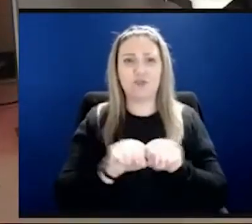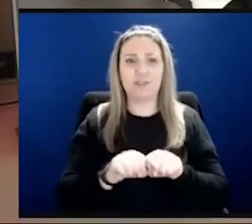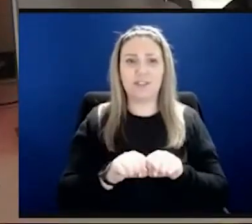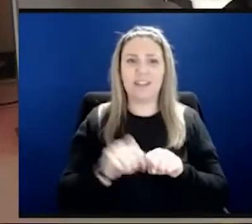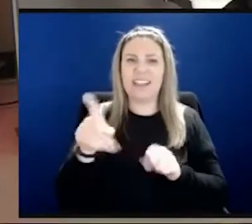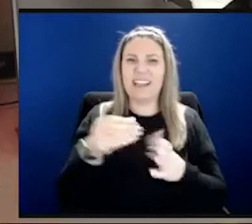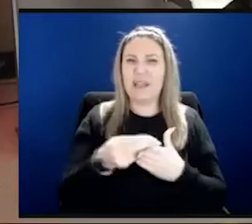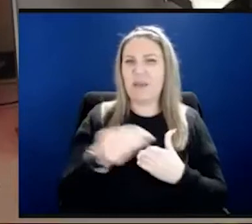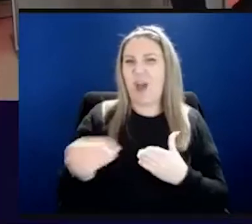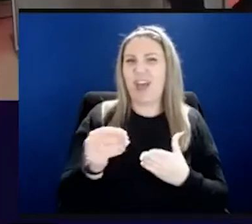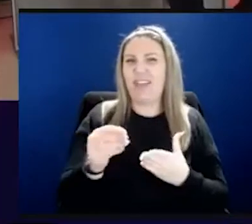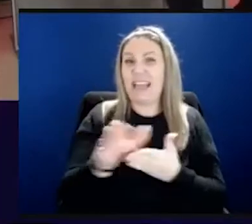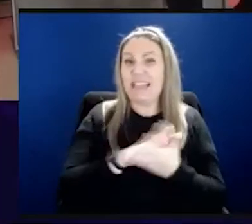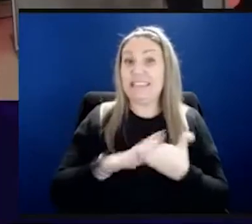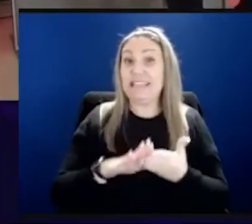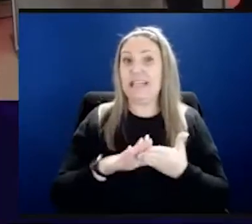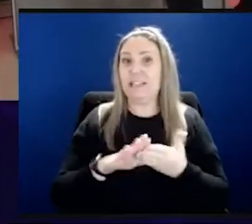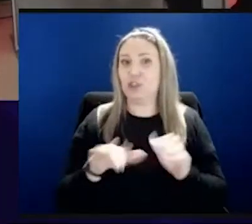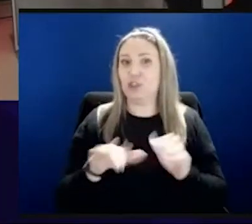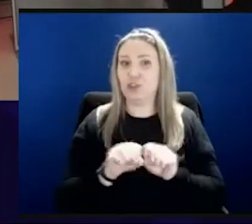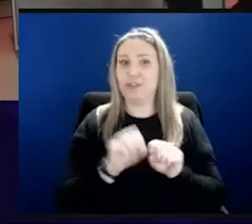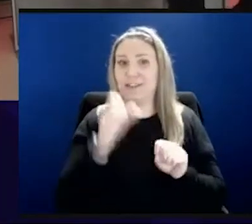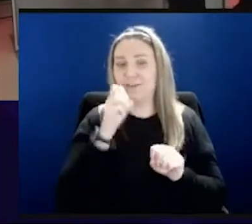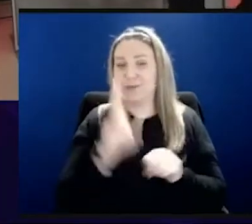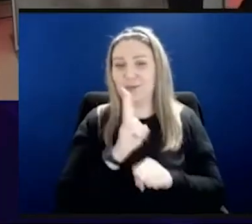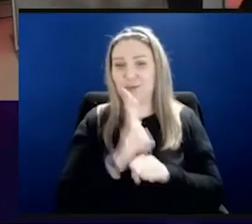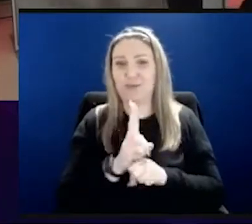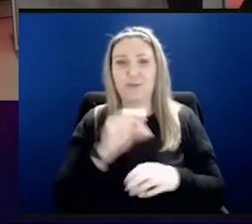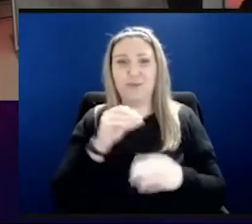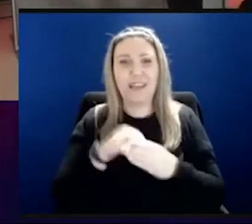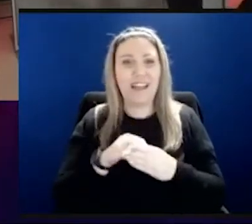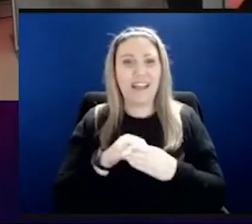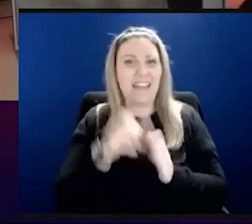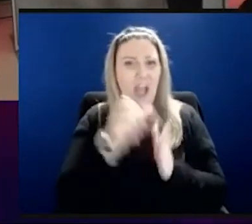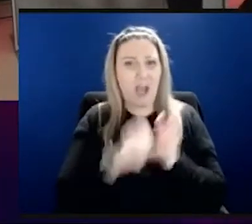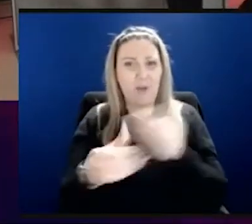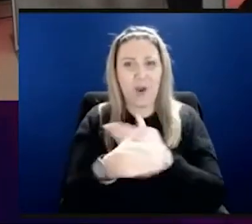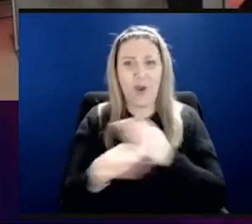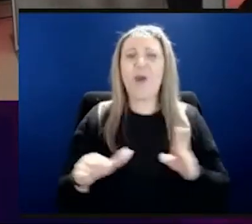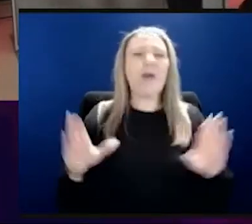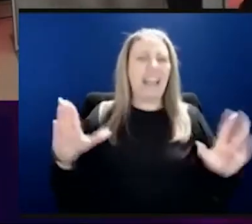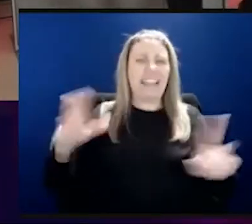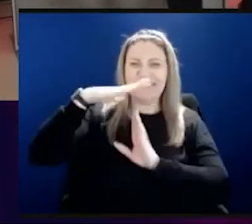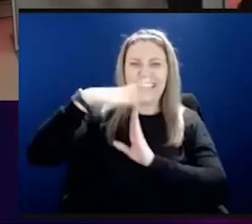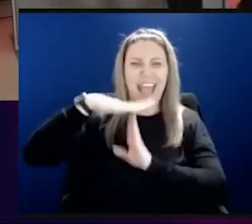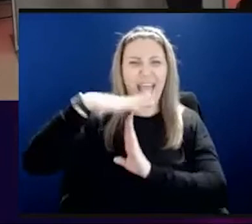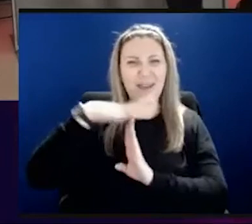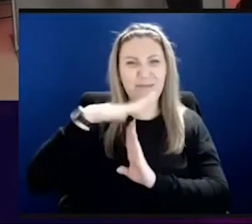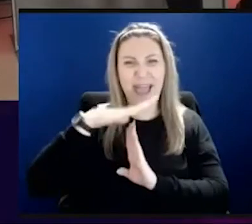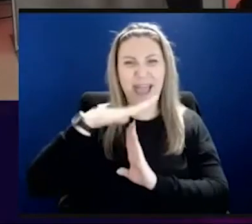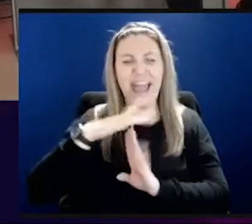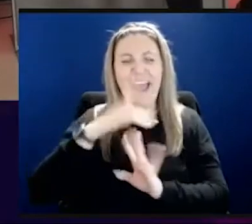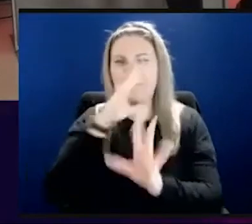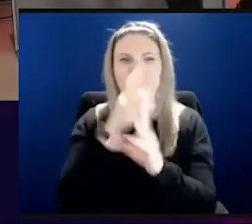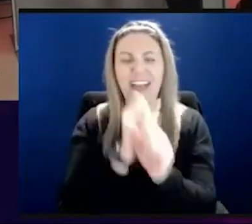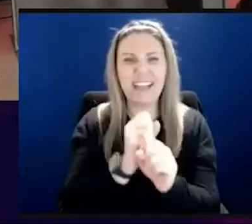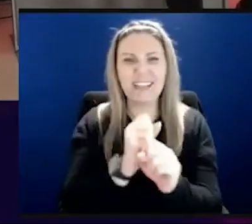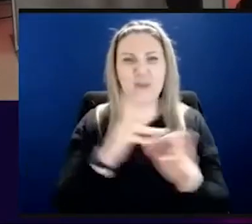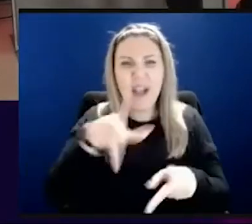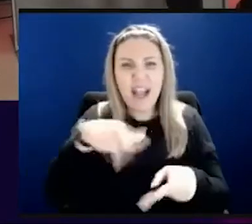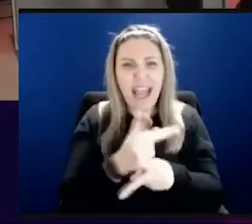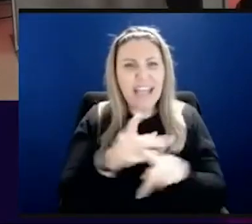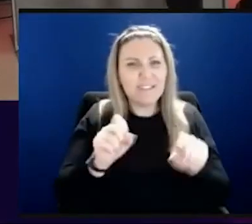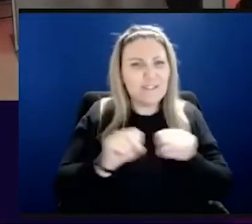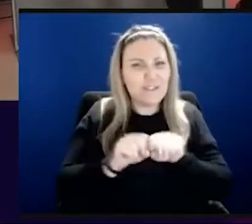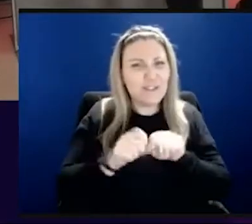so I don't wear those in the OR. But nice shoes. Yeah. Okay, time out. I'm sorry, I'm fixated on the shoe. What kind of shoes did Garen buy your